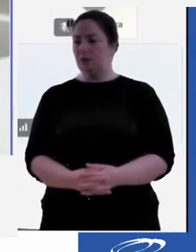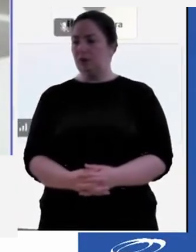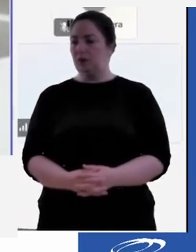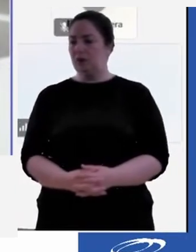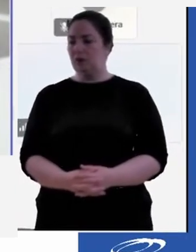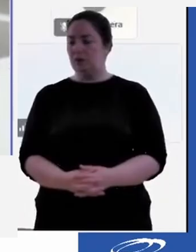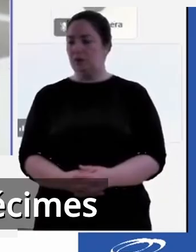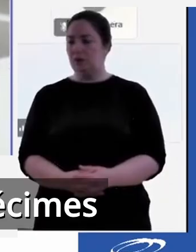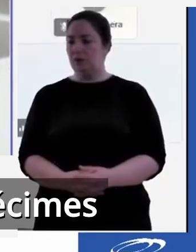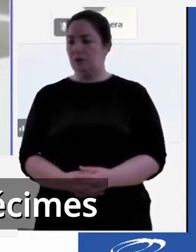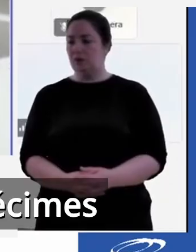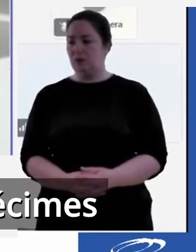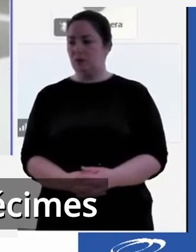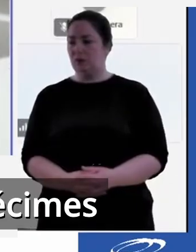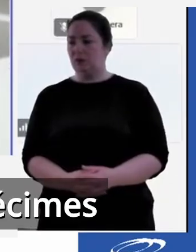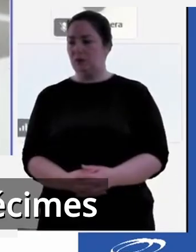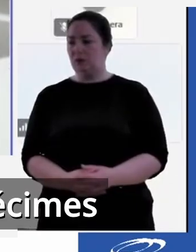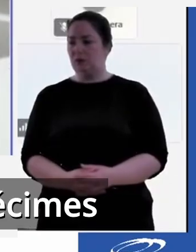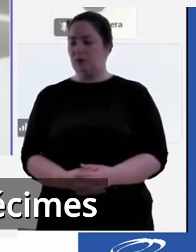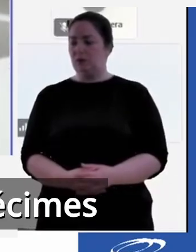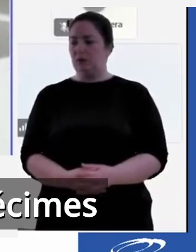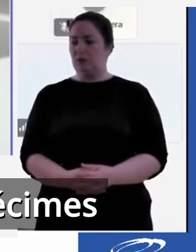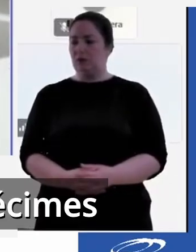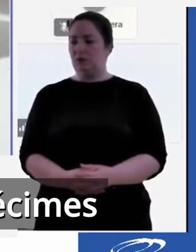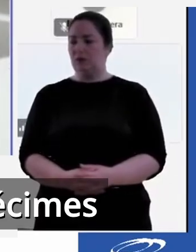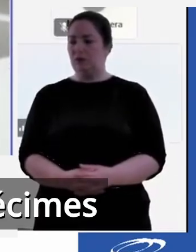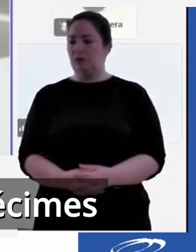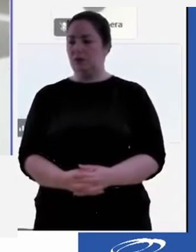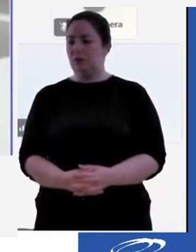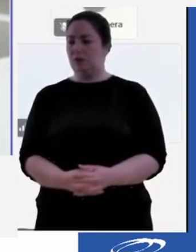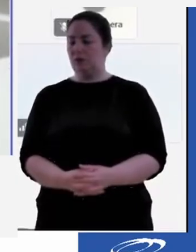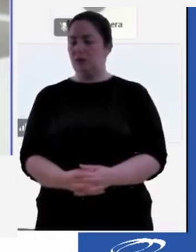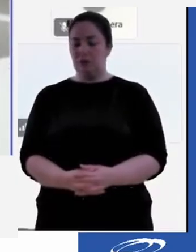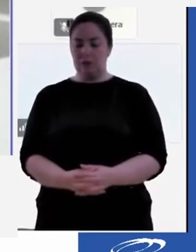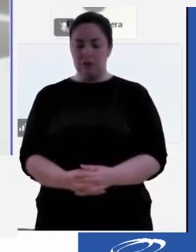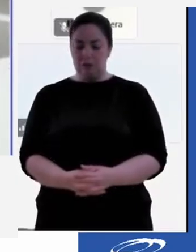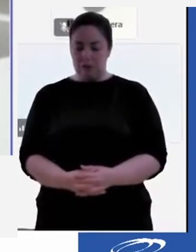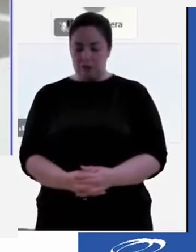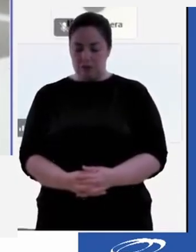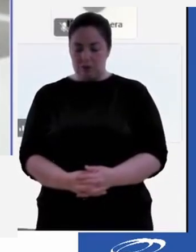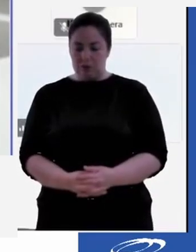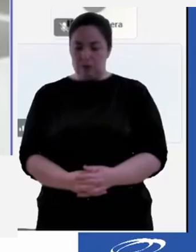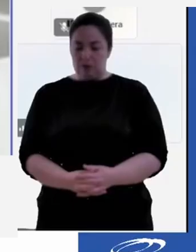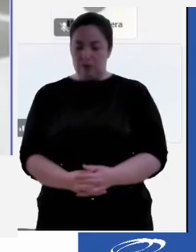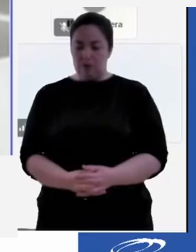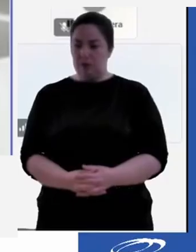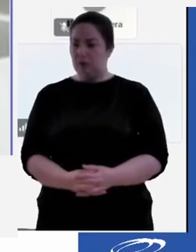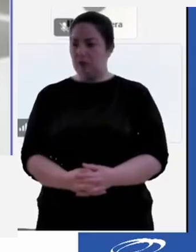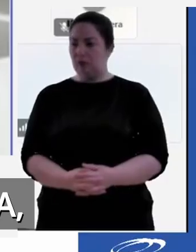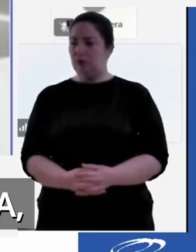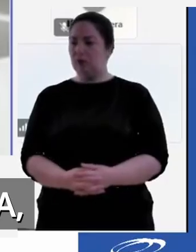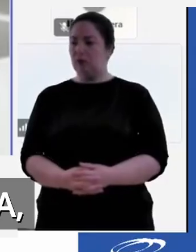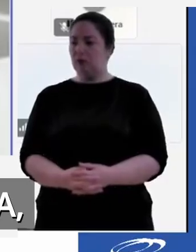specificity problem. But then the question you're asking is about how many specimens to send to the laboratory. So originally, if